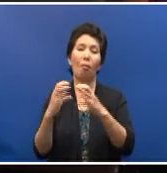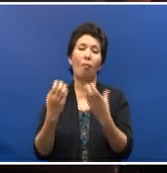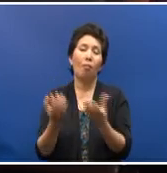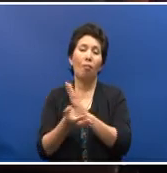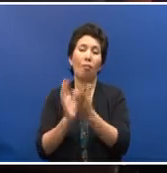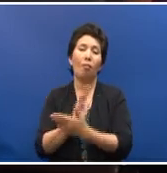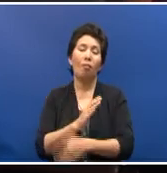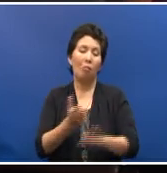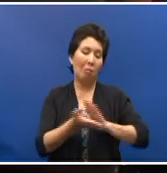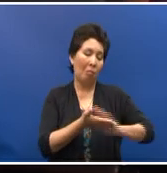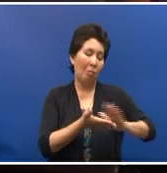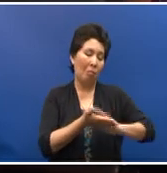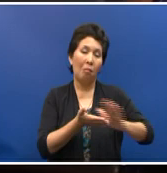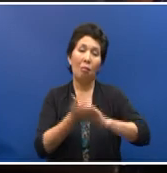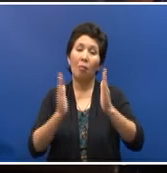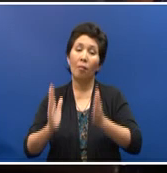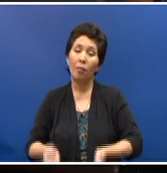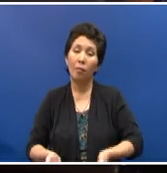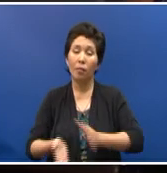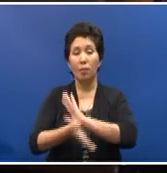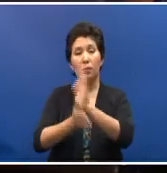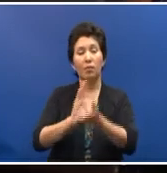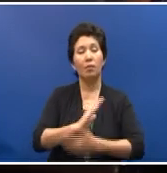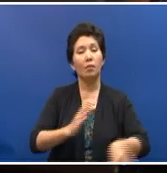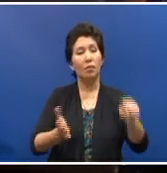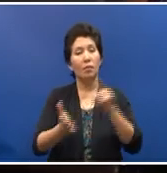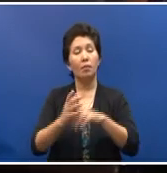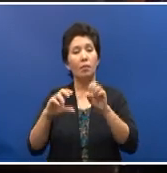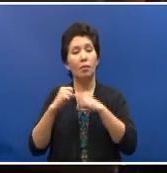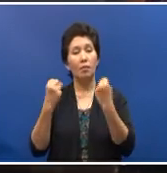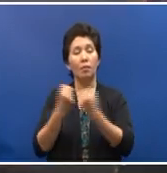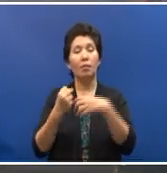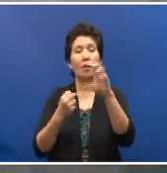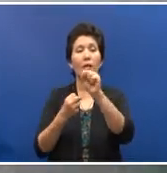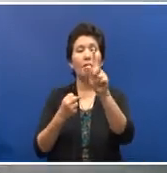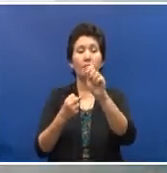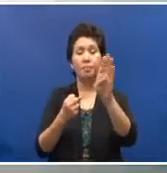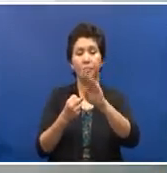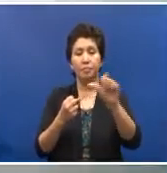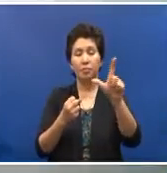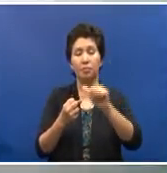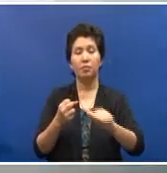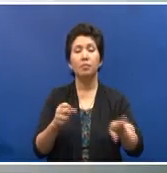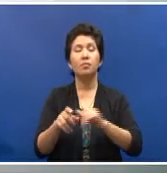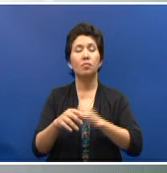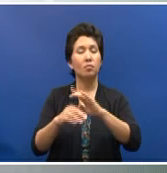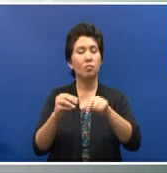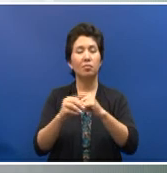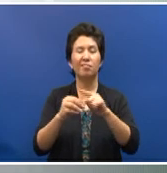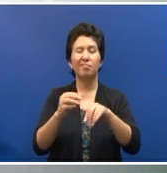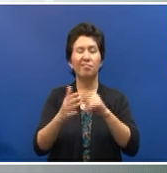for example, the cleaners. Okay, so that is what social stratifications is all about.